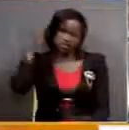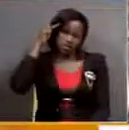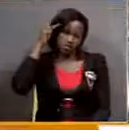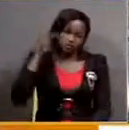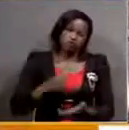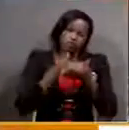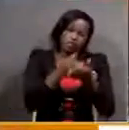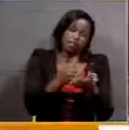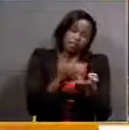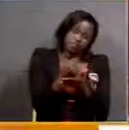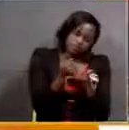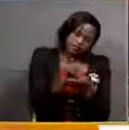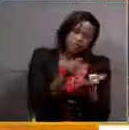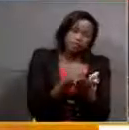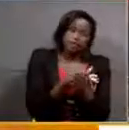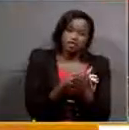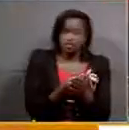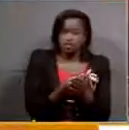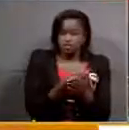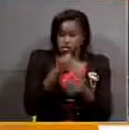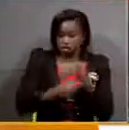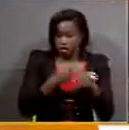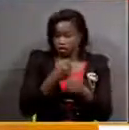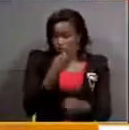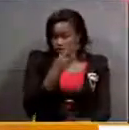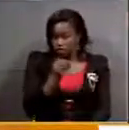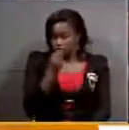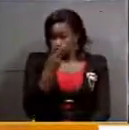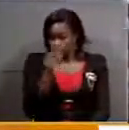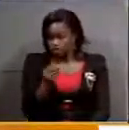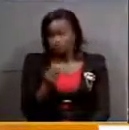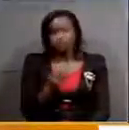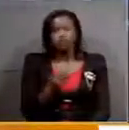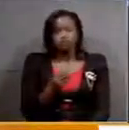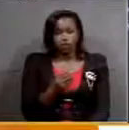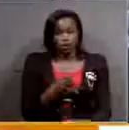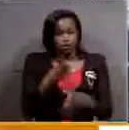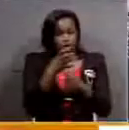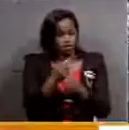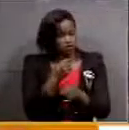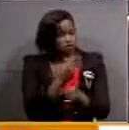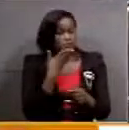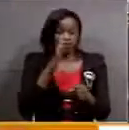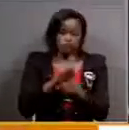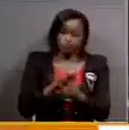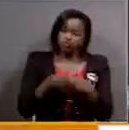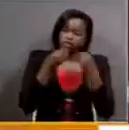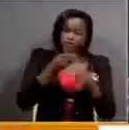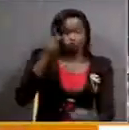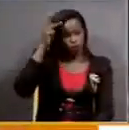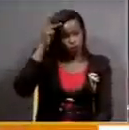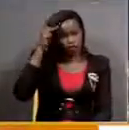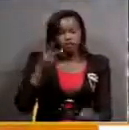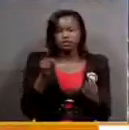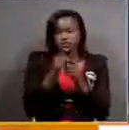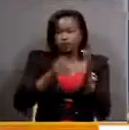earn a living. By 2020, Uganda Youth and Adolescents Health Forum commits to enhance knowledge, demand,